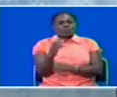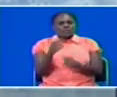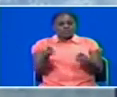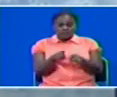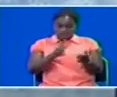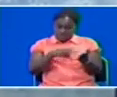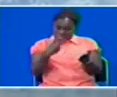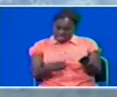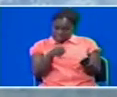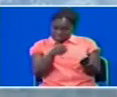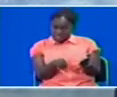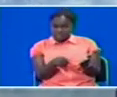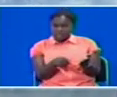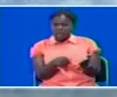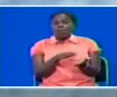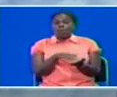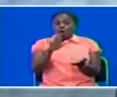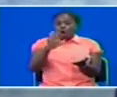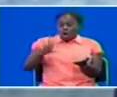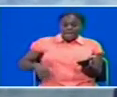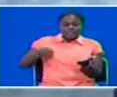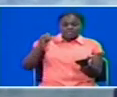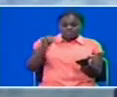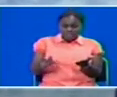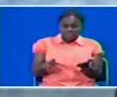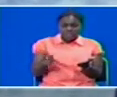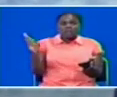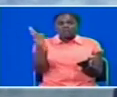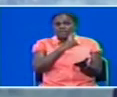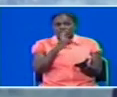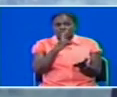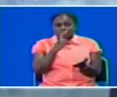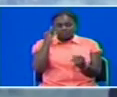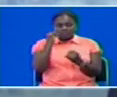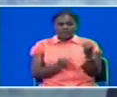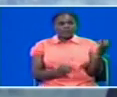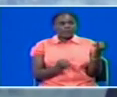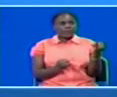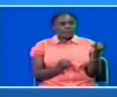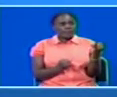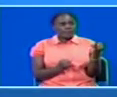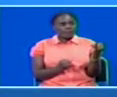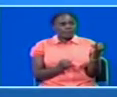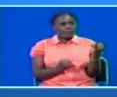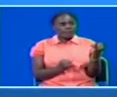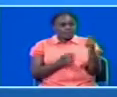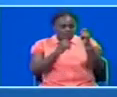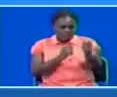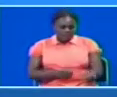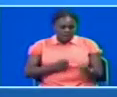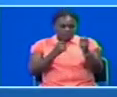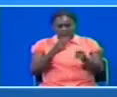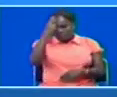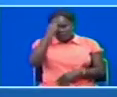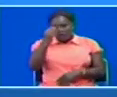invest in data protection will be more costly and risk in the long run. In agriculture news,